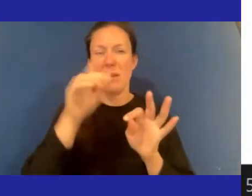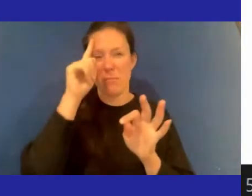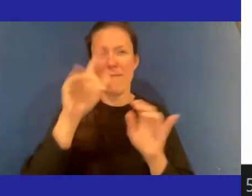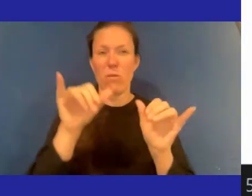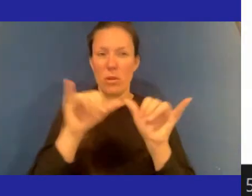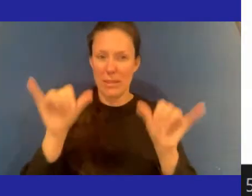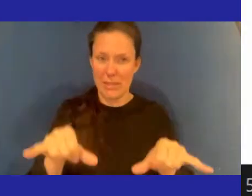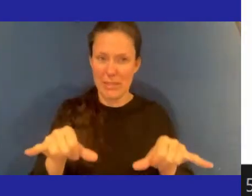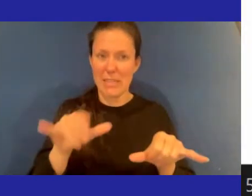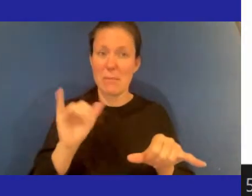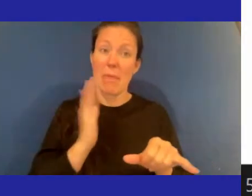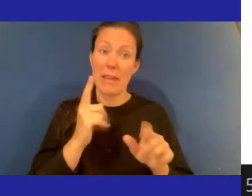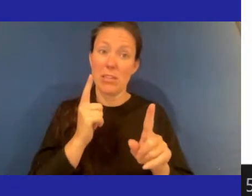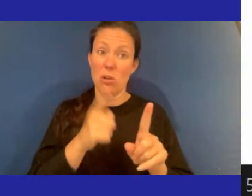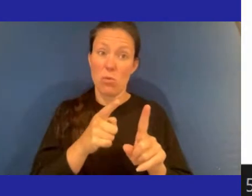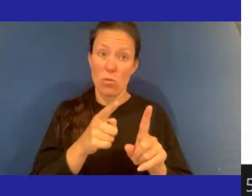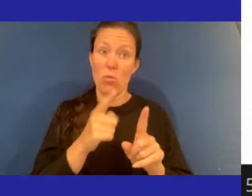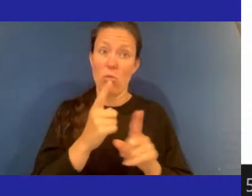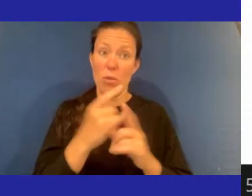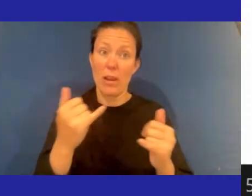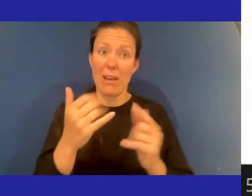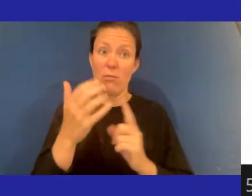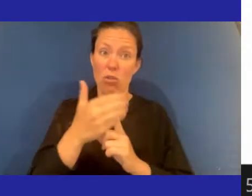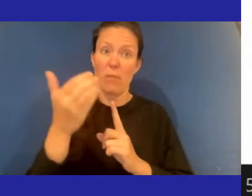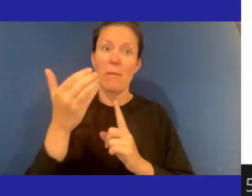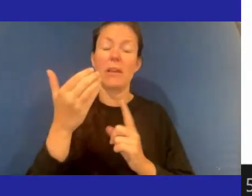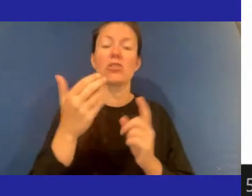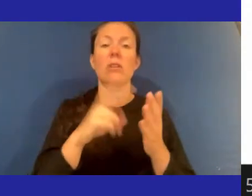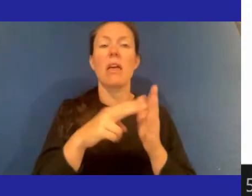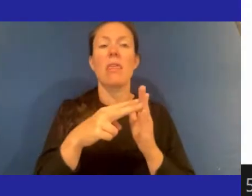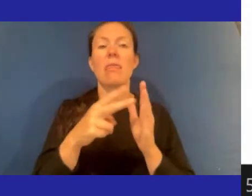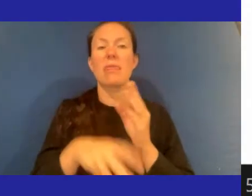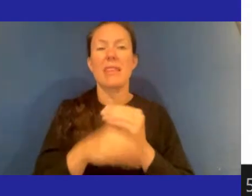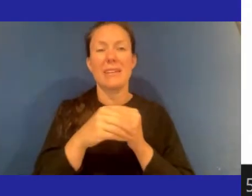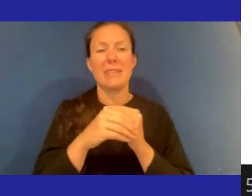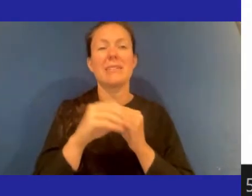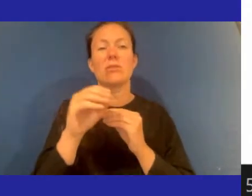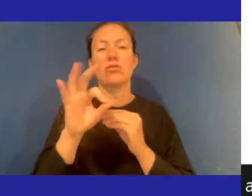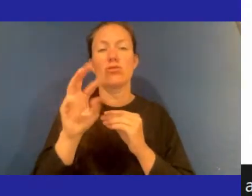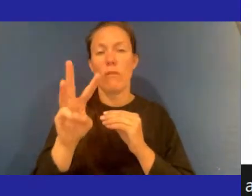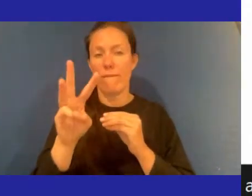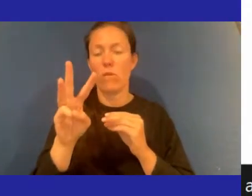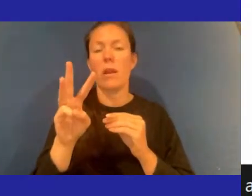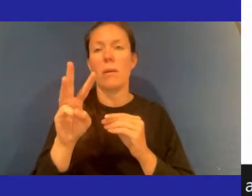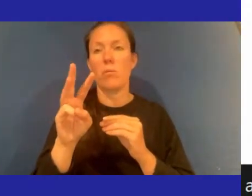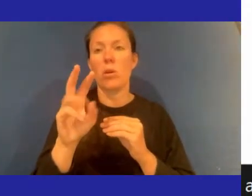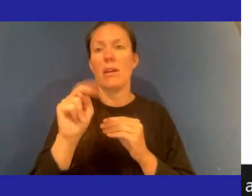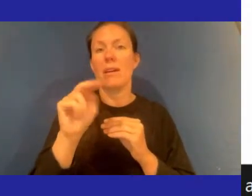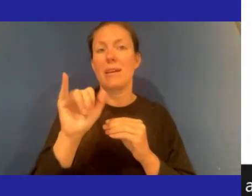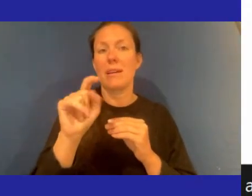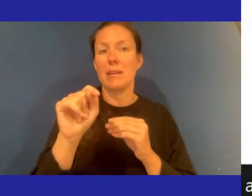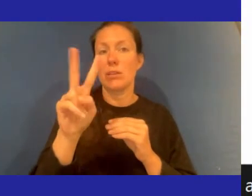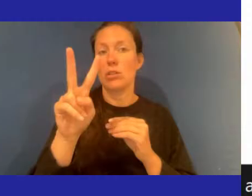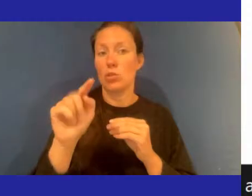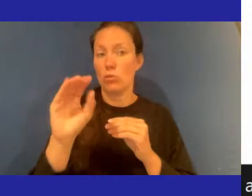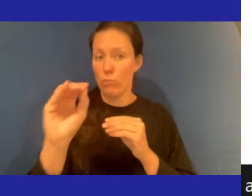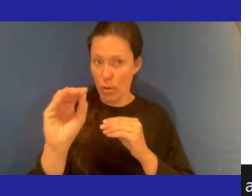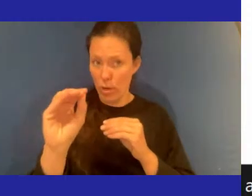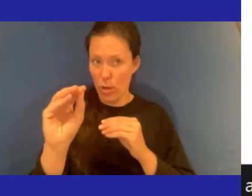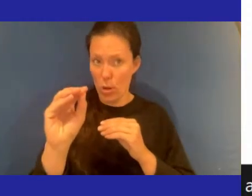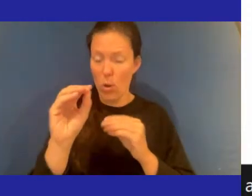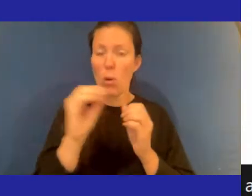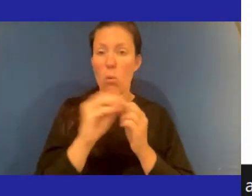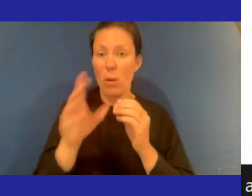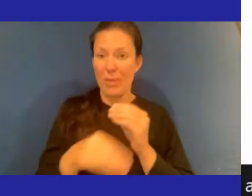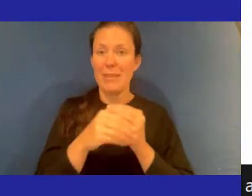heading. And I also believe the additional framework that we've been looking at, NIST 2.0, with the additional governance will help